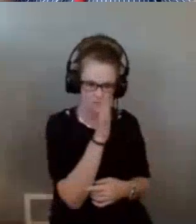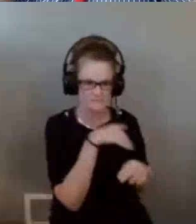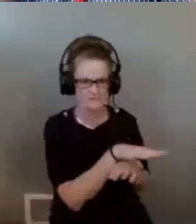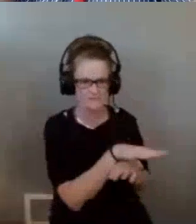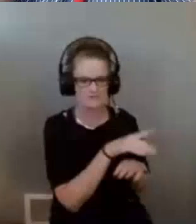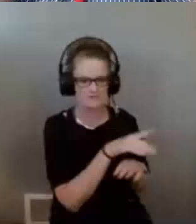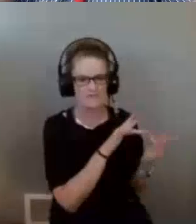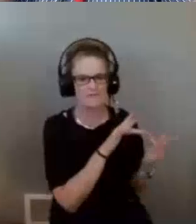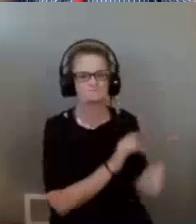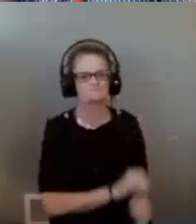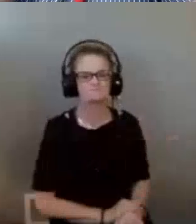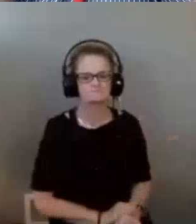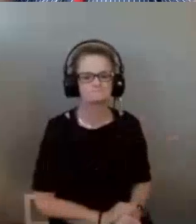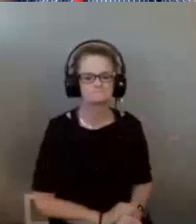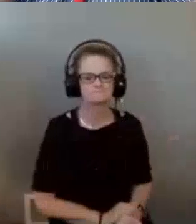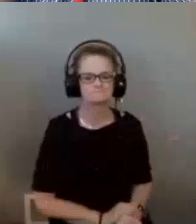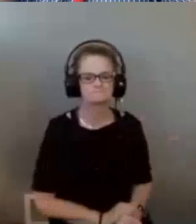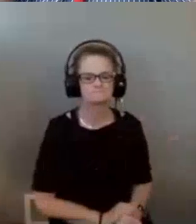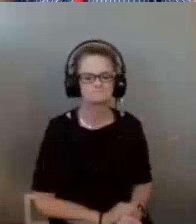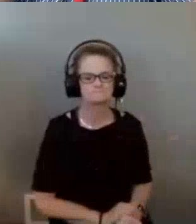Thanks.